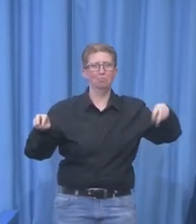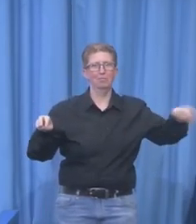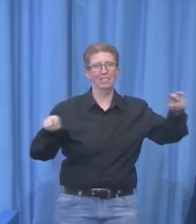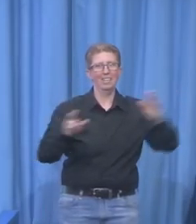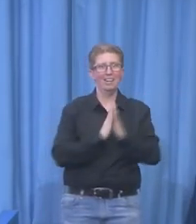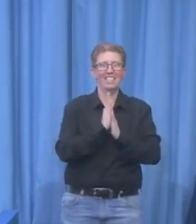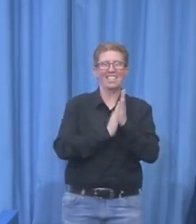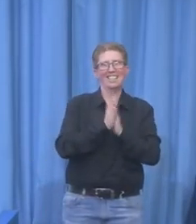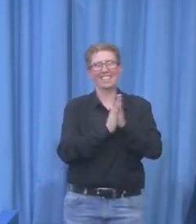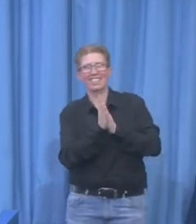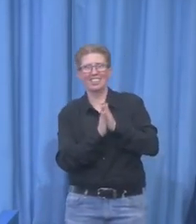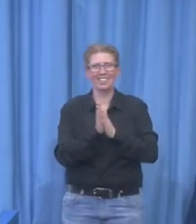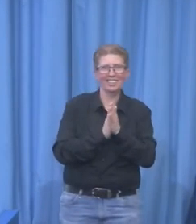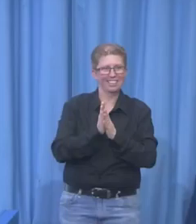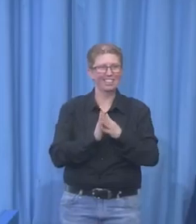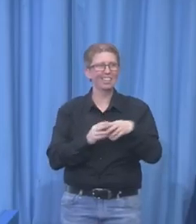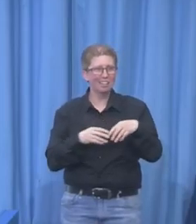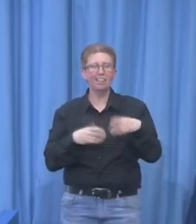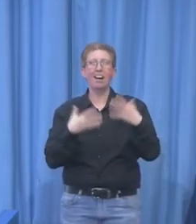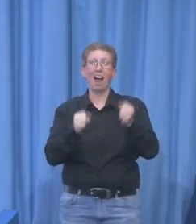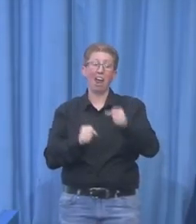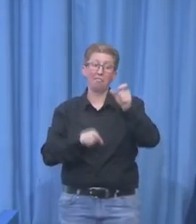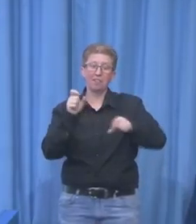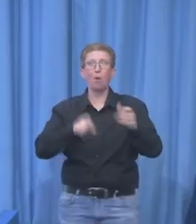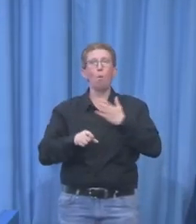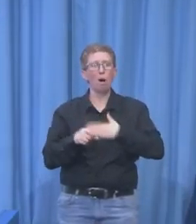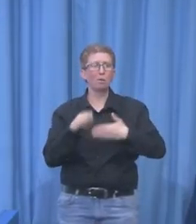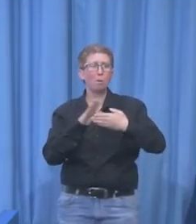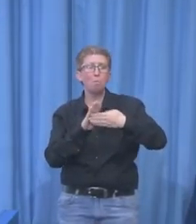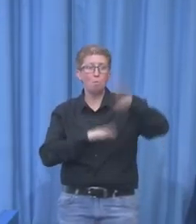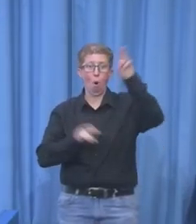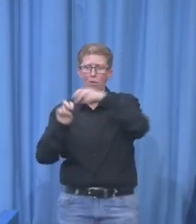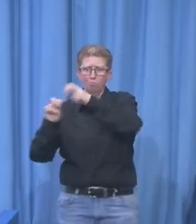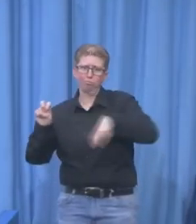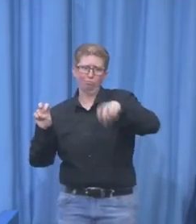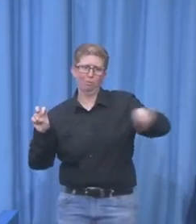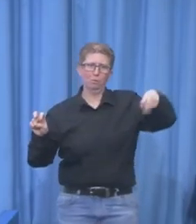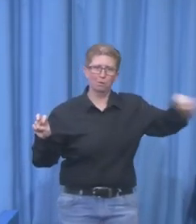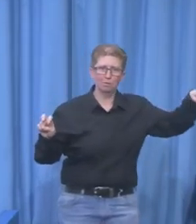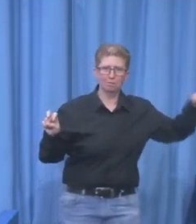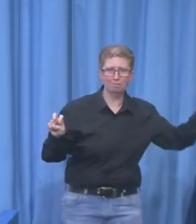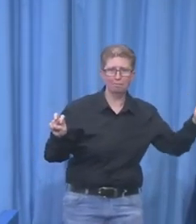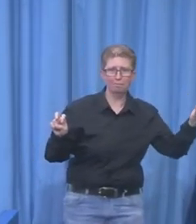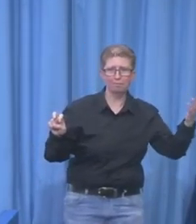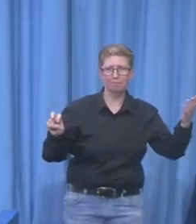them because they're. It's not challenging enough for them, so people will work across a couple of different departments.